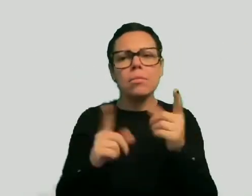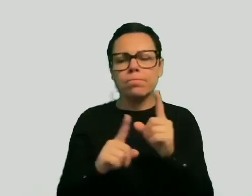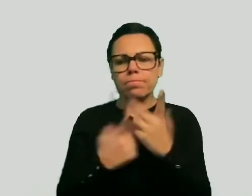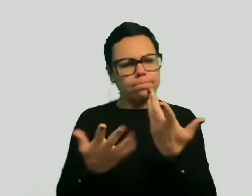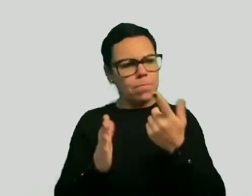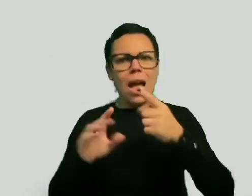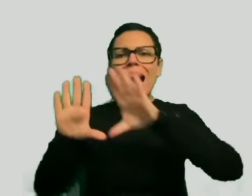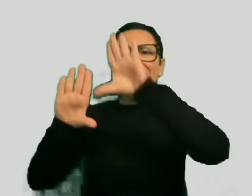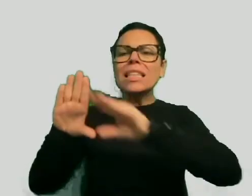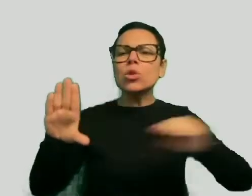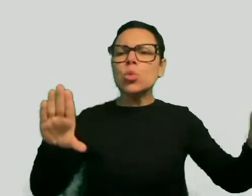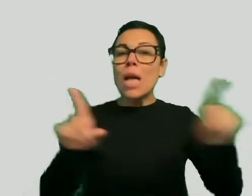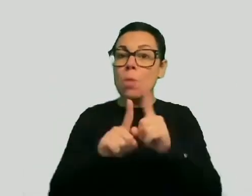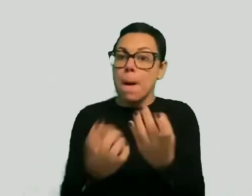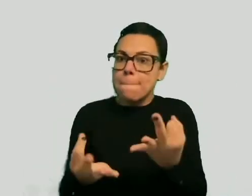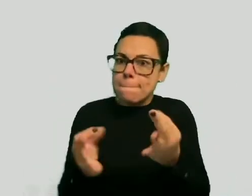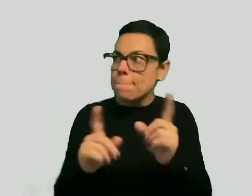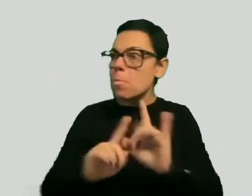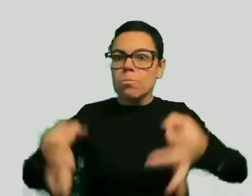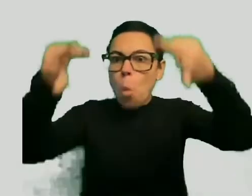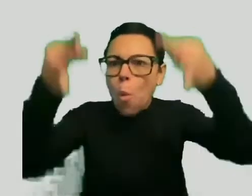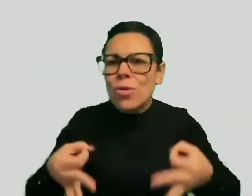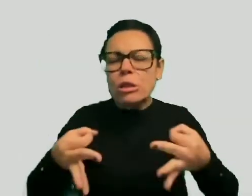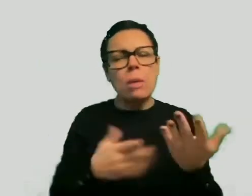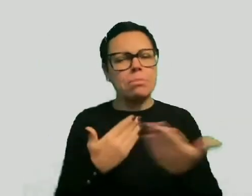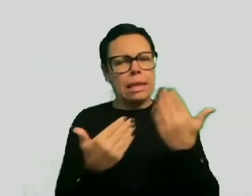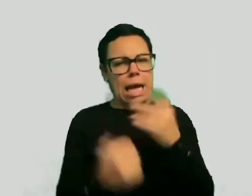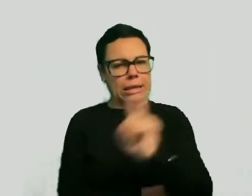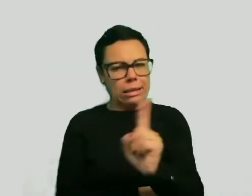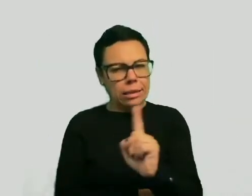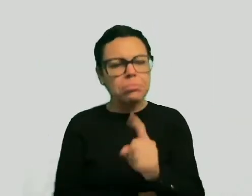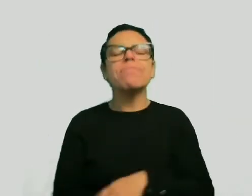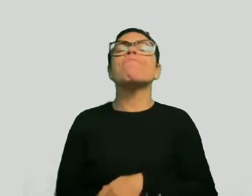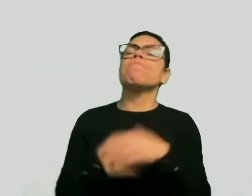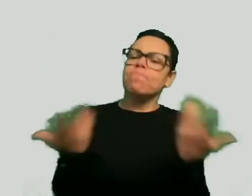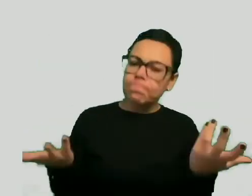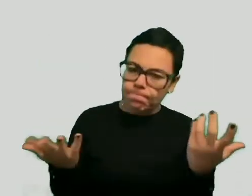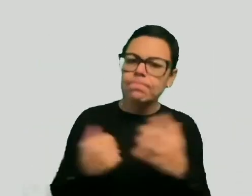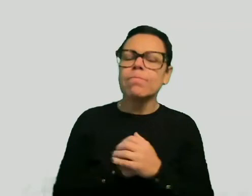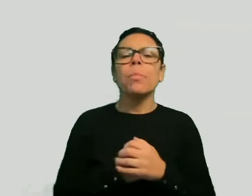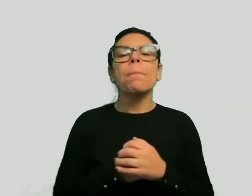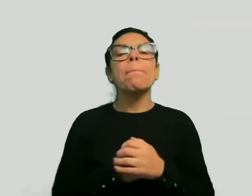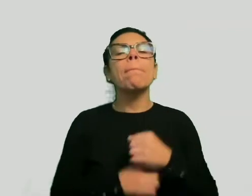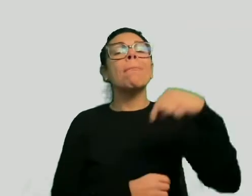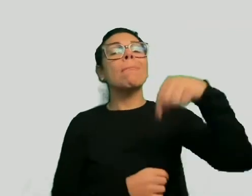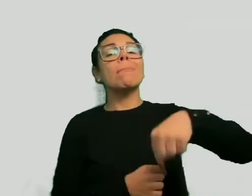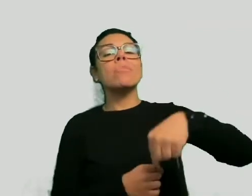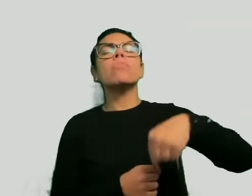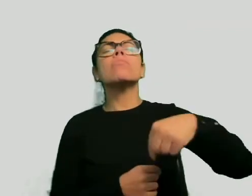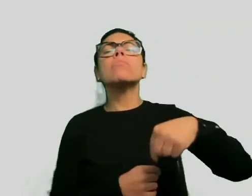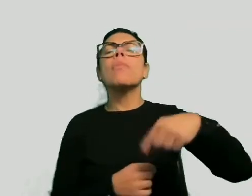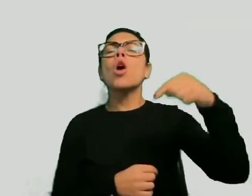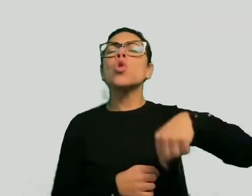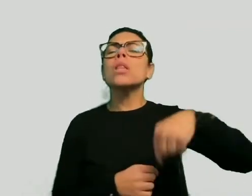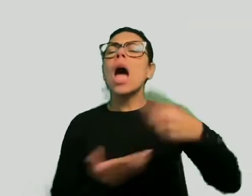sometimes procure a venue and I say, I want at least 50% of the lunch to be vegetarian. Pretty simple. Exactly. It's not that simple